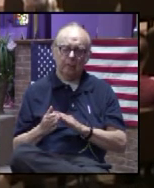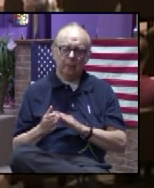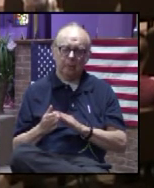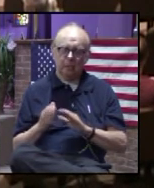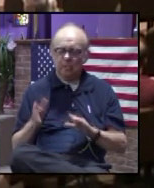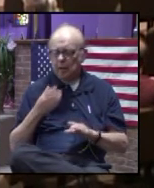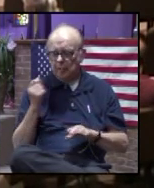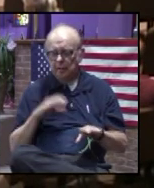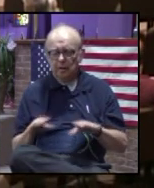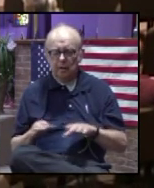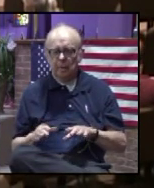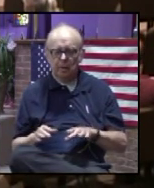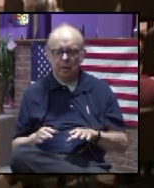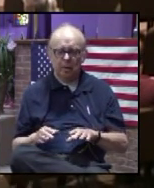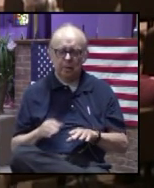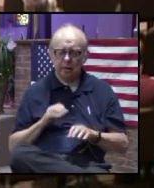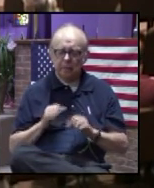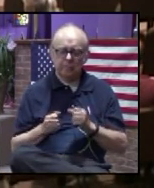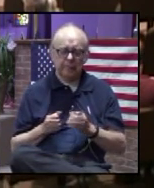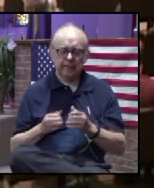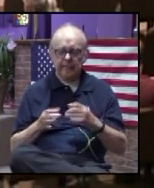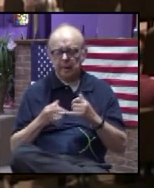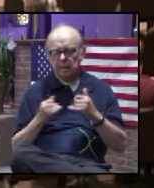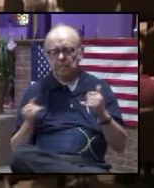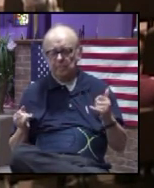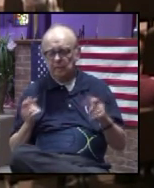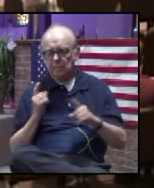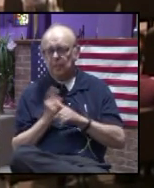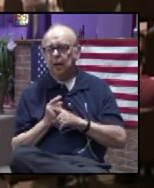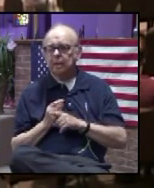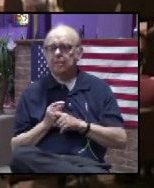the best you can not to break that line, right?